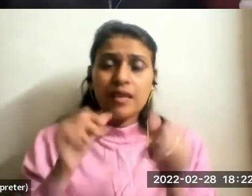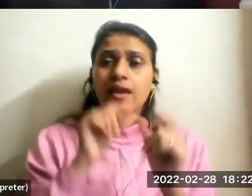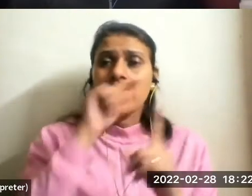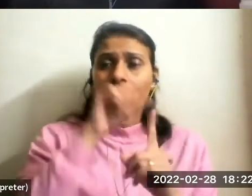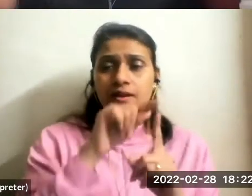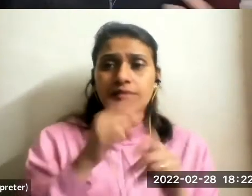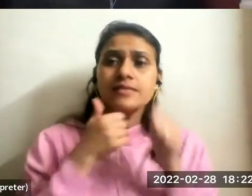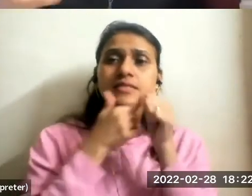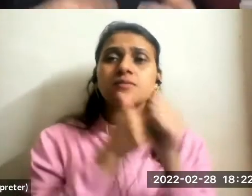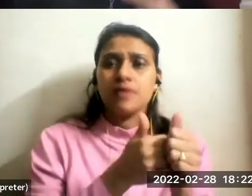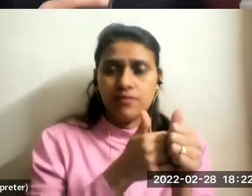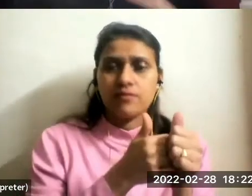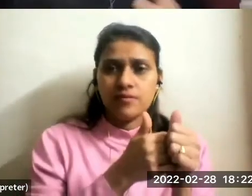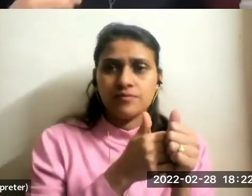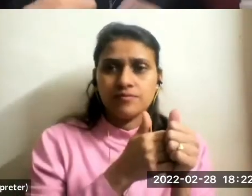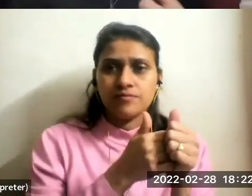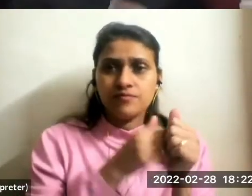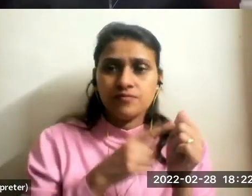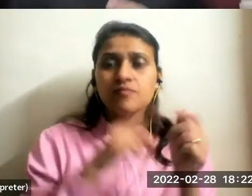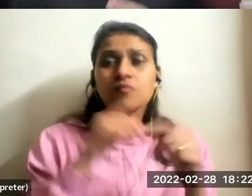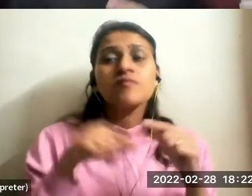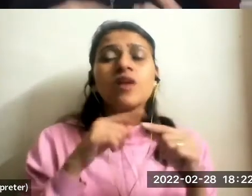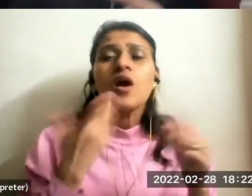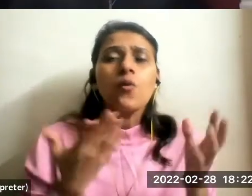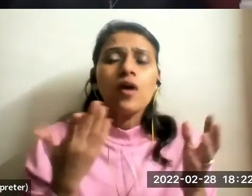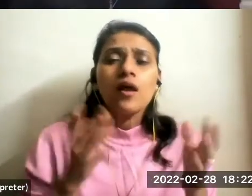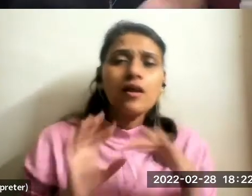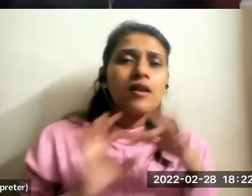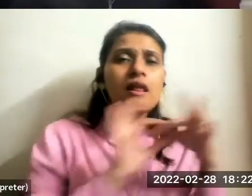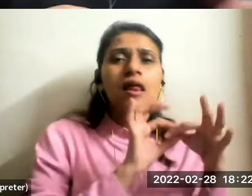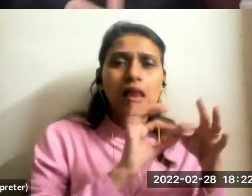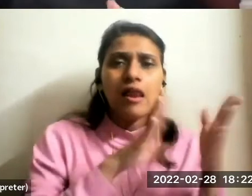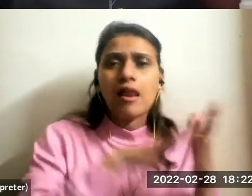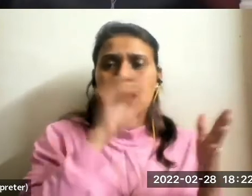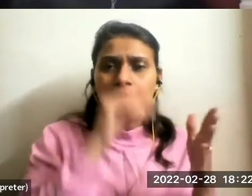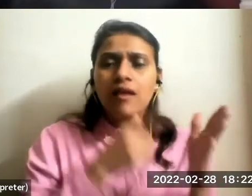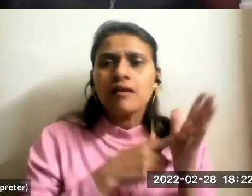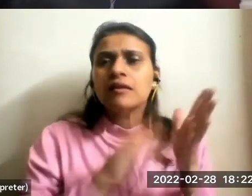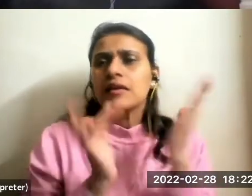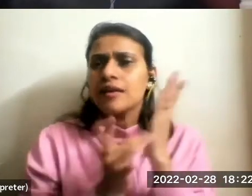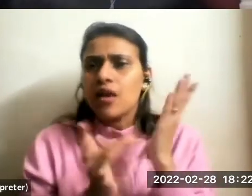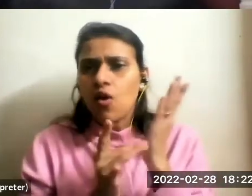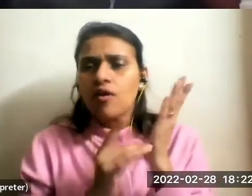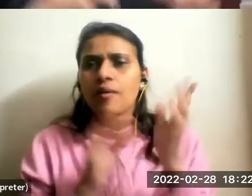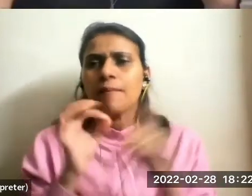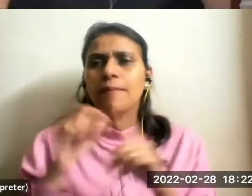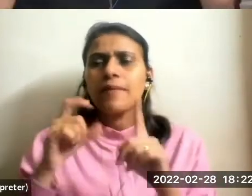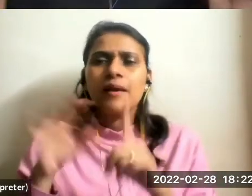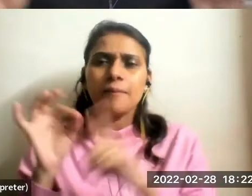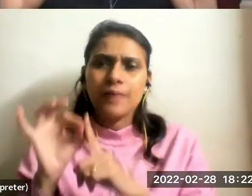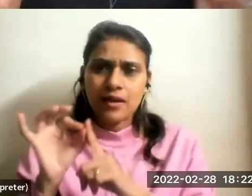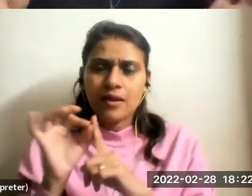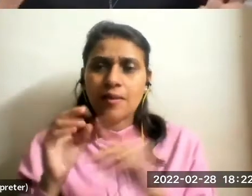regulation, which addresses the ways in which these technologies are built, addresses hardware standardizations as the PDP bill tries to do, and addresses